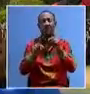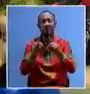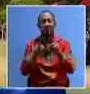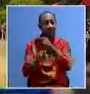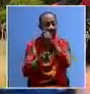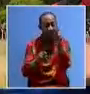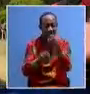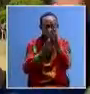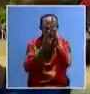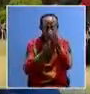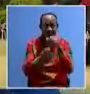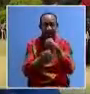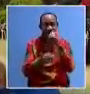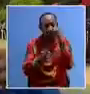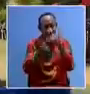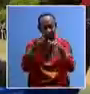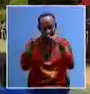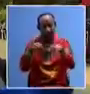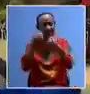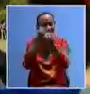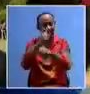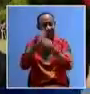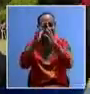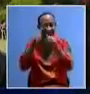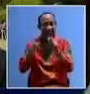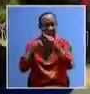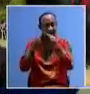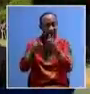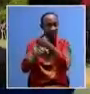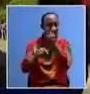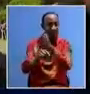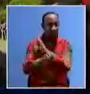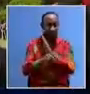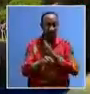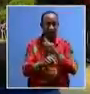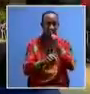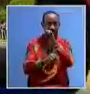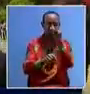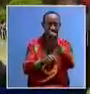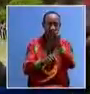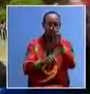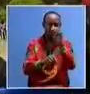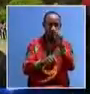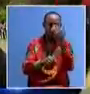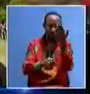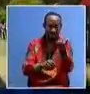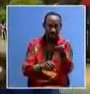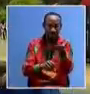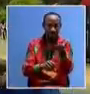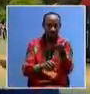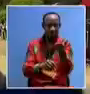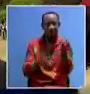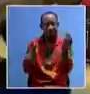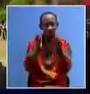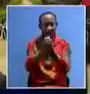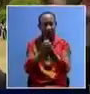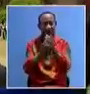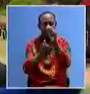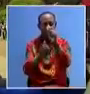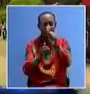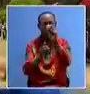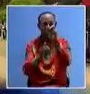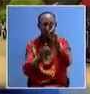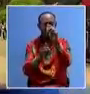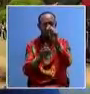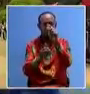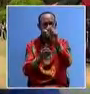honoring doesn't end here in the State House. So these parastatal bodies, ZRA, the more I'm talking, including Atlas Mara, Muslim, State